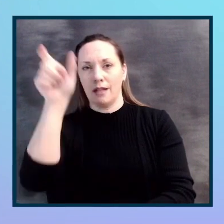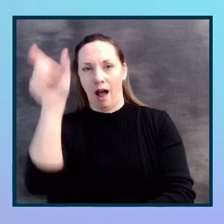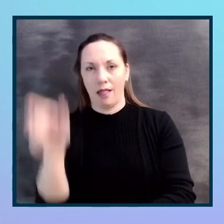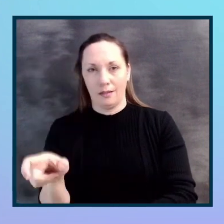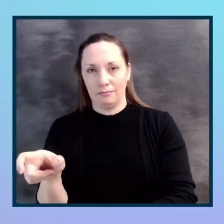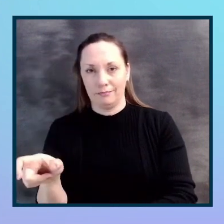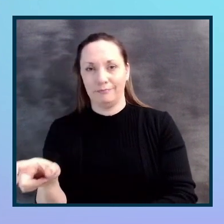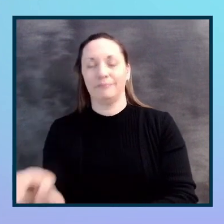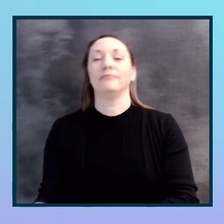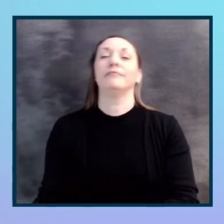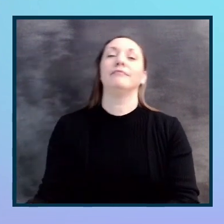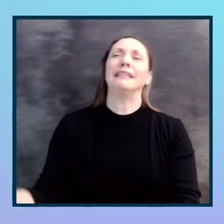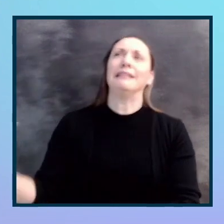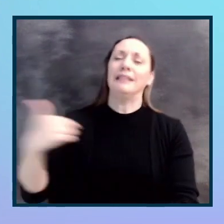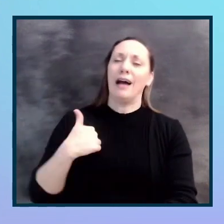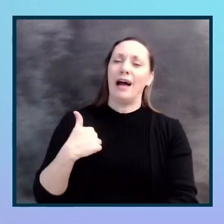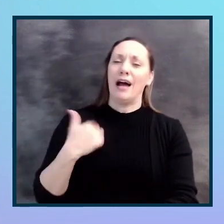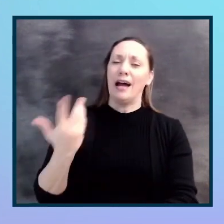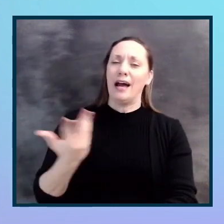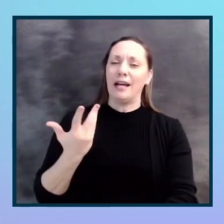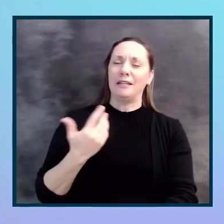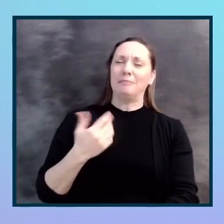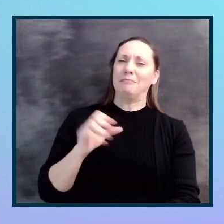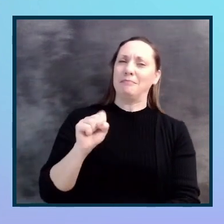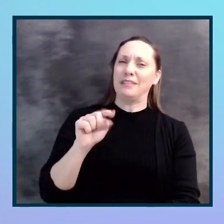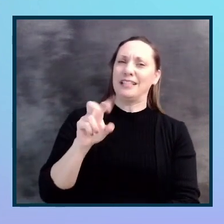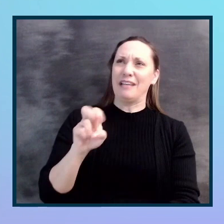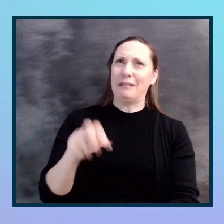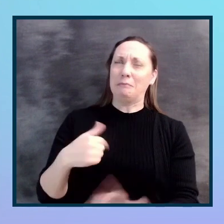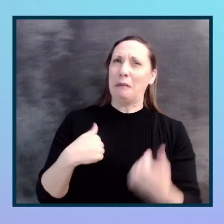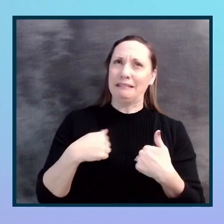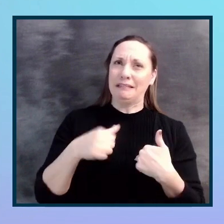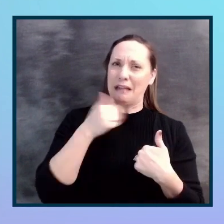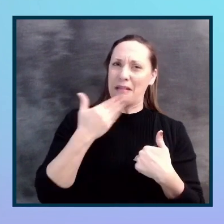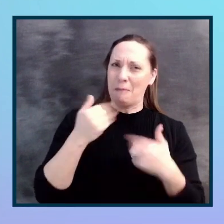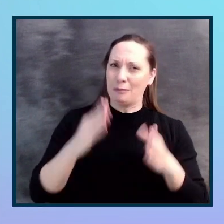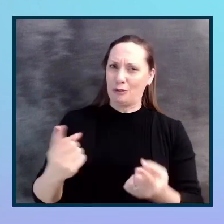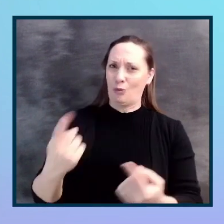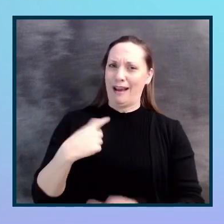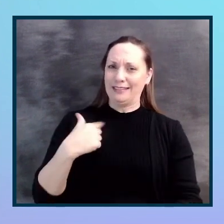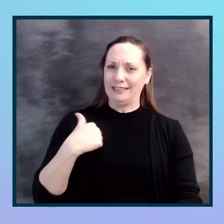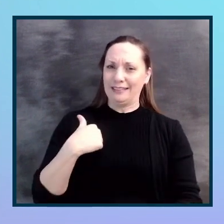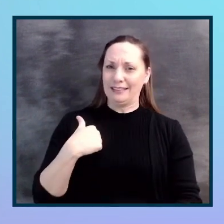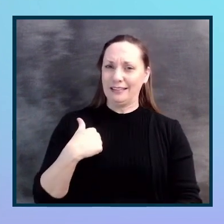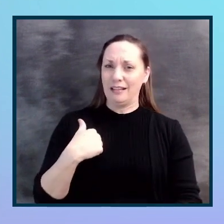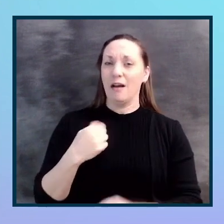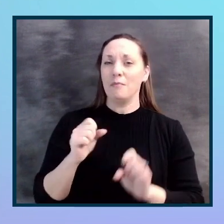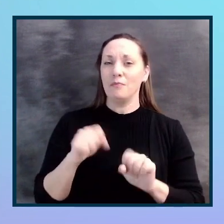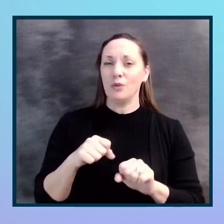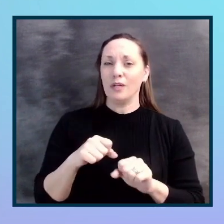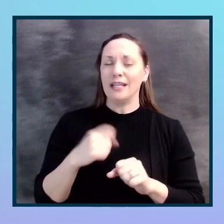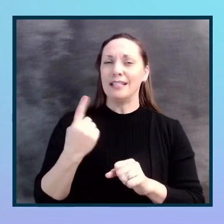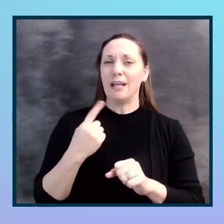I'm not probably the best person to ask that question. Okay. You can, someone